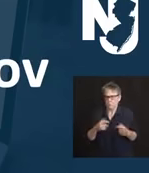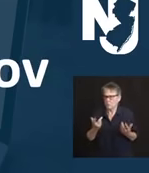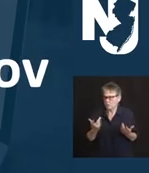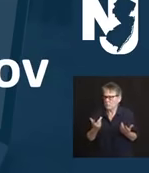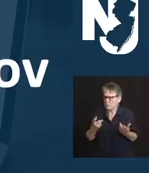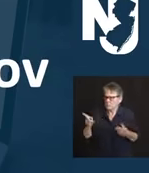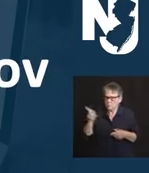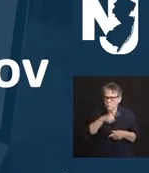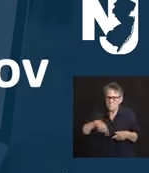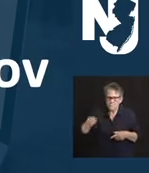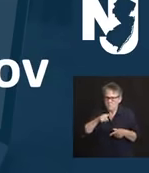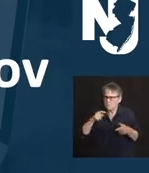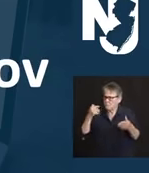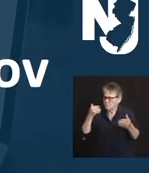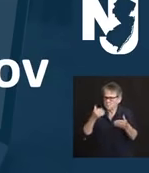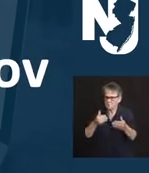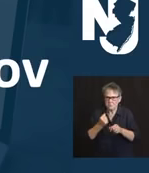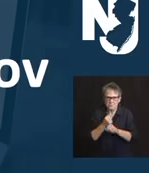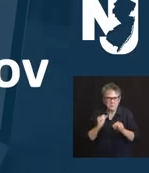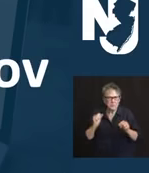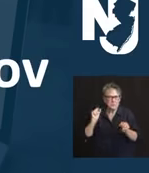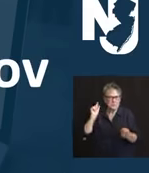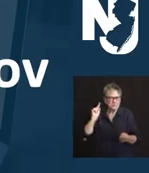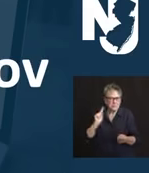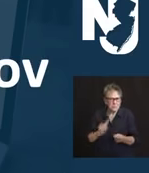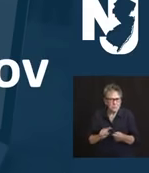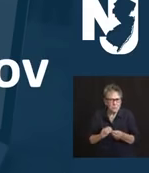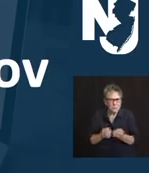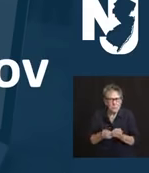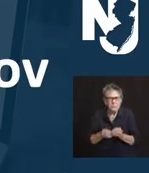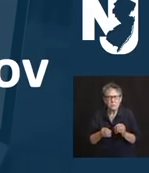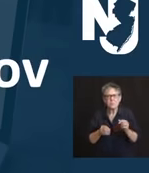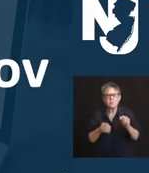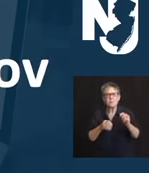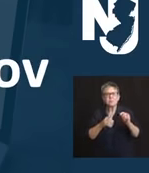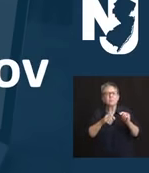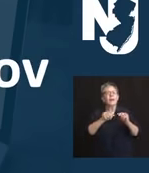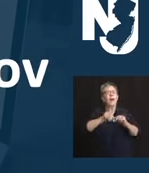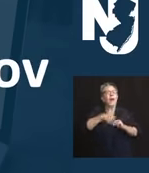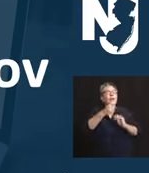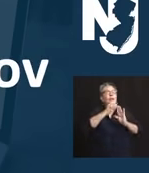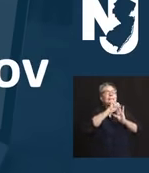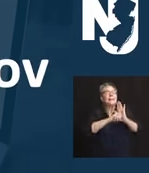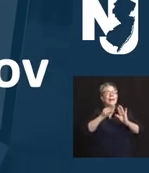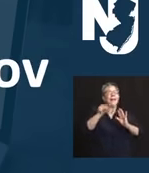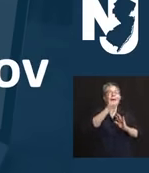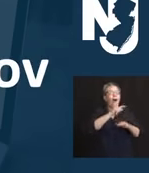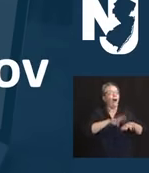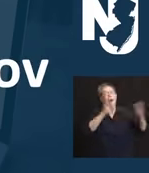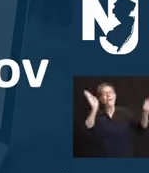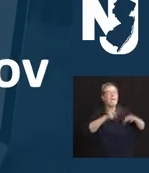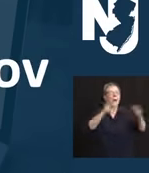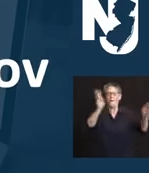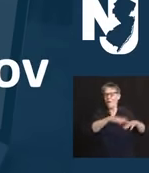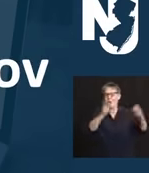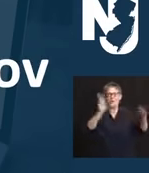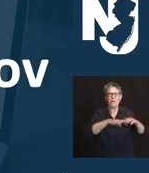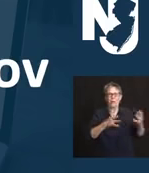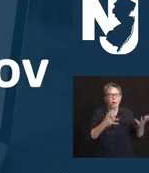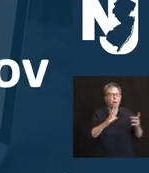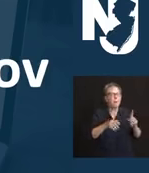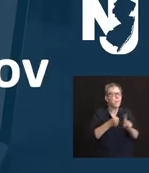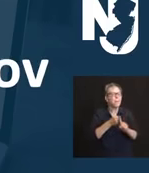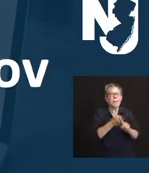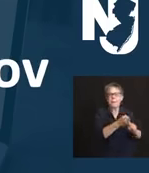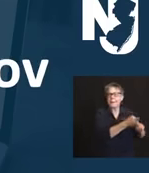now seeing because they rushed to open too much too soon. The results are stark. We have lost too many lives in